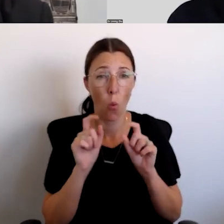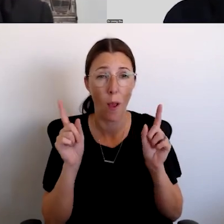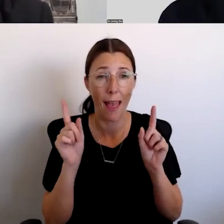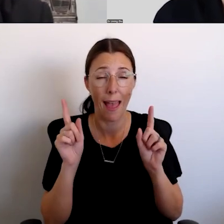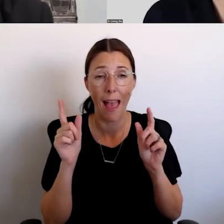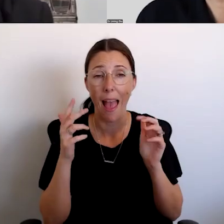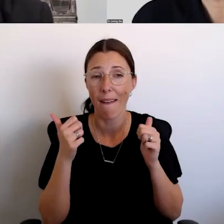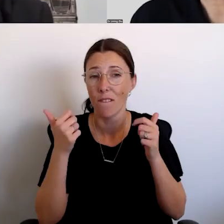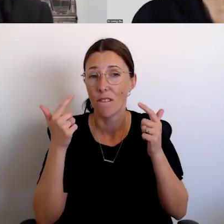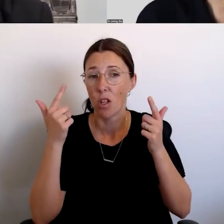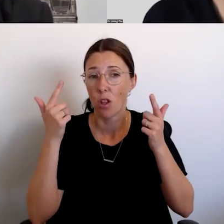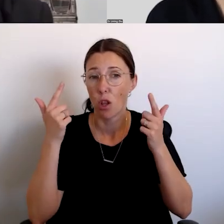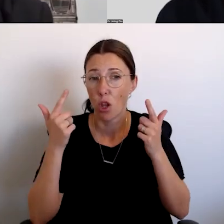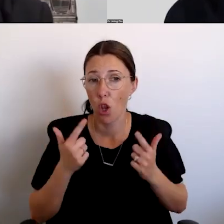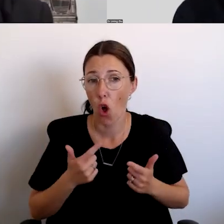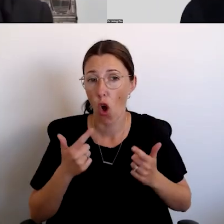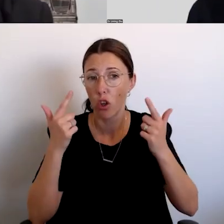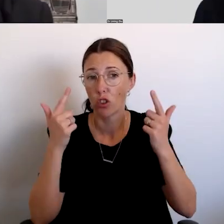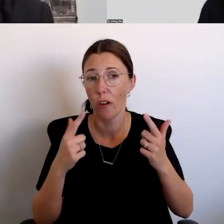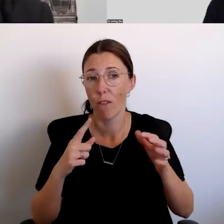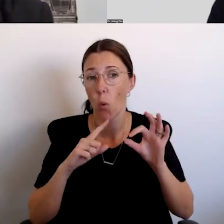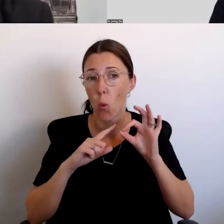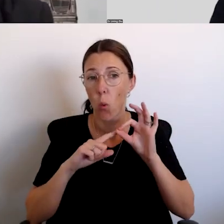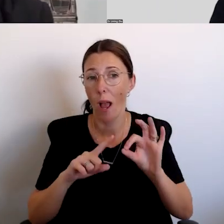lot of questions about